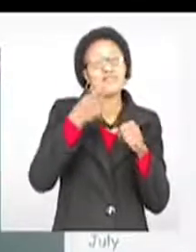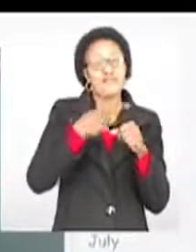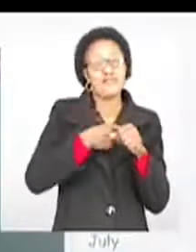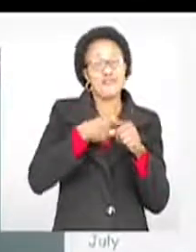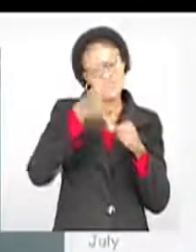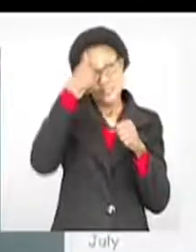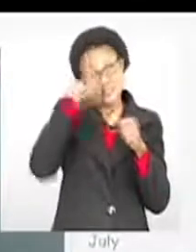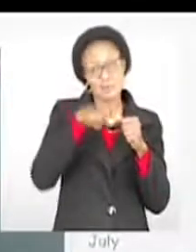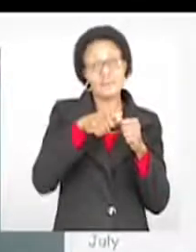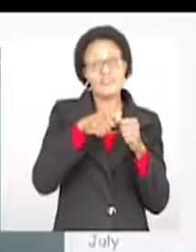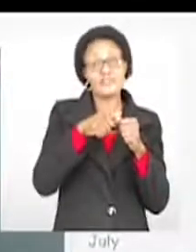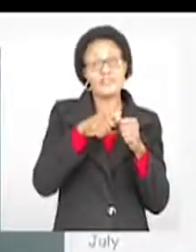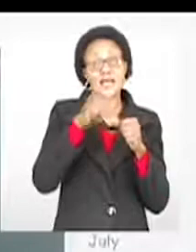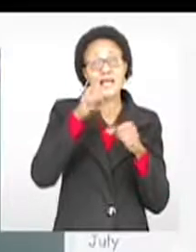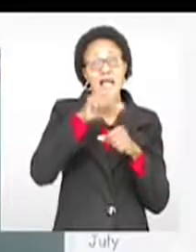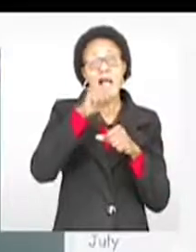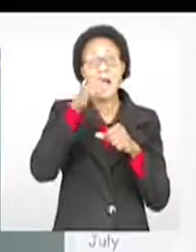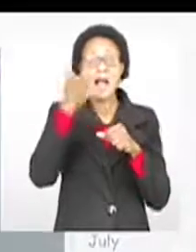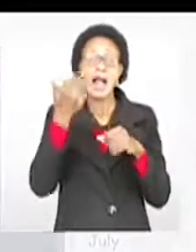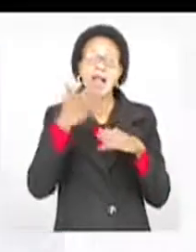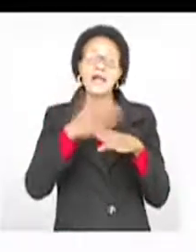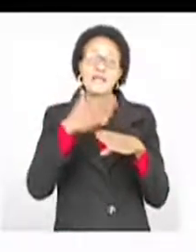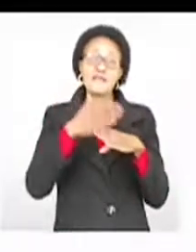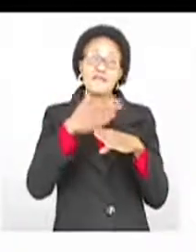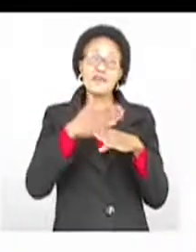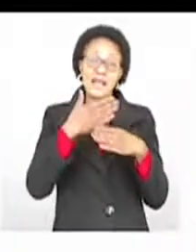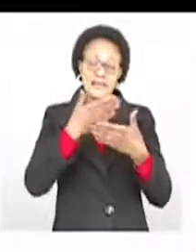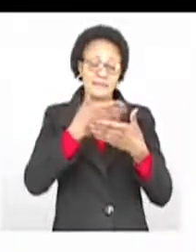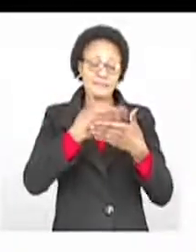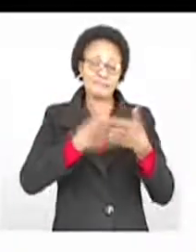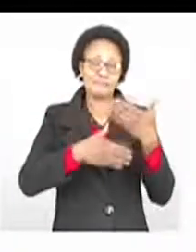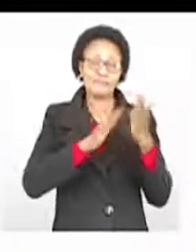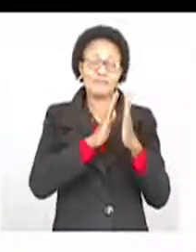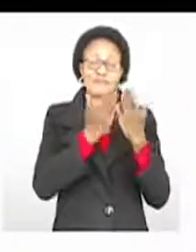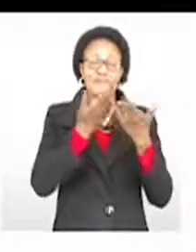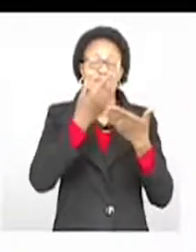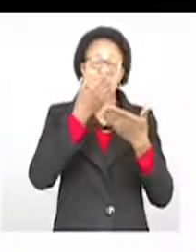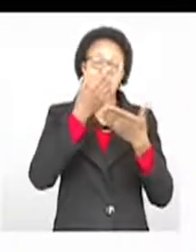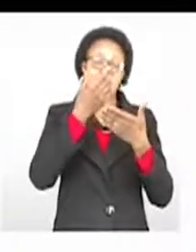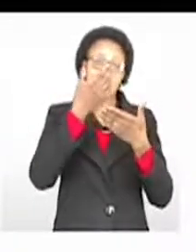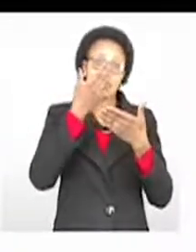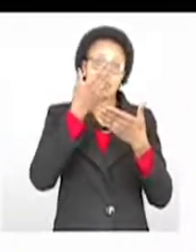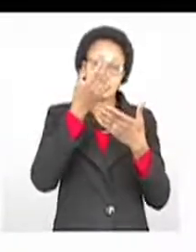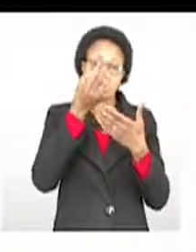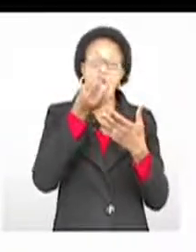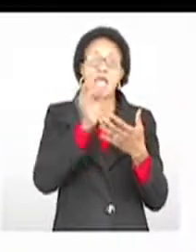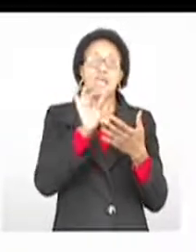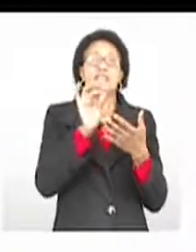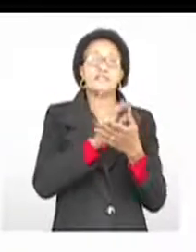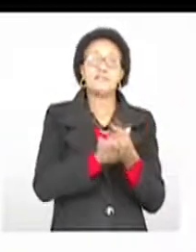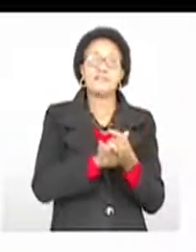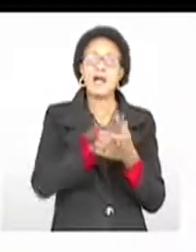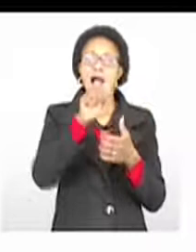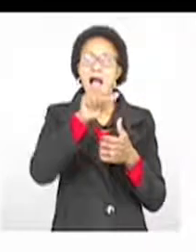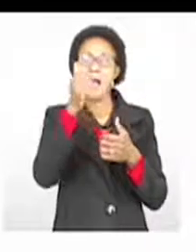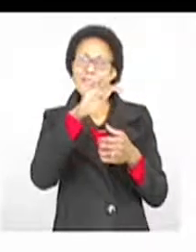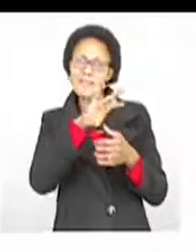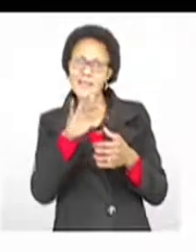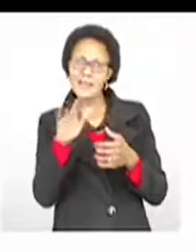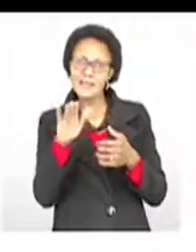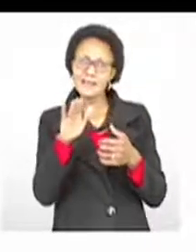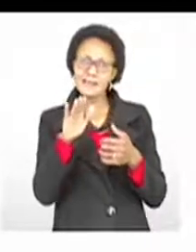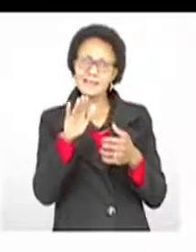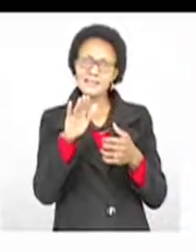at another exercise on page 8. Here we have another letter, and this letter